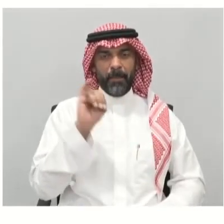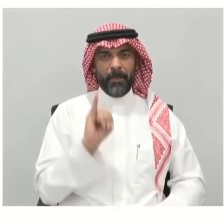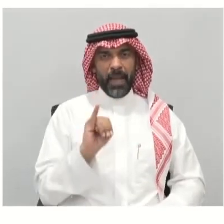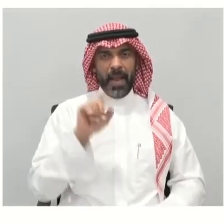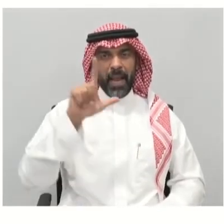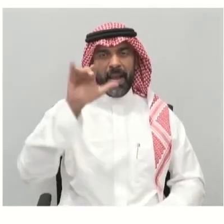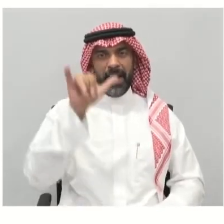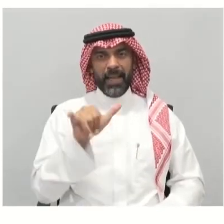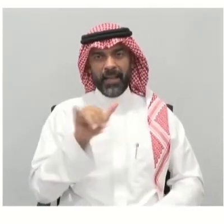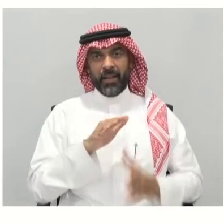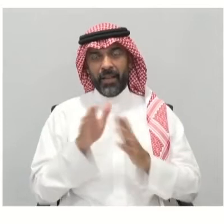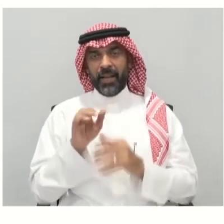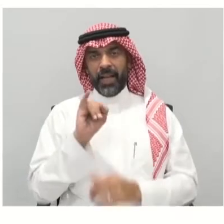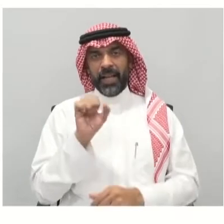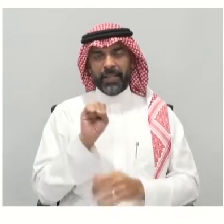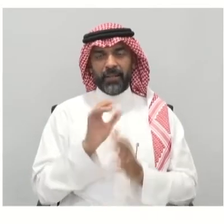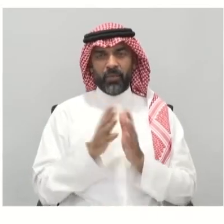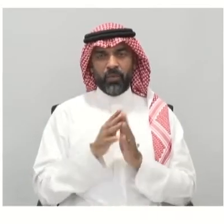is, what are they having?